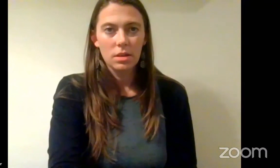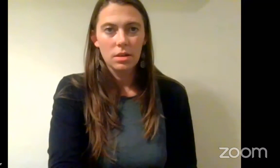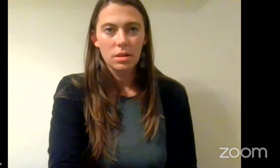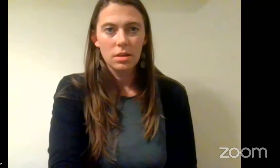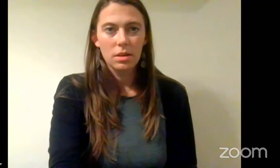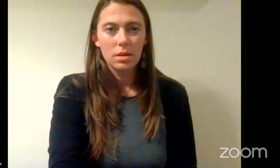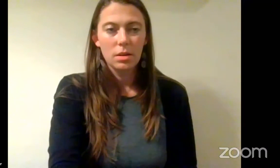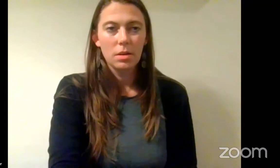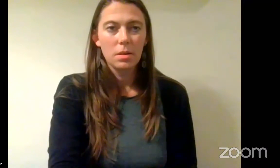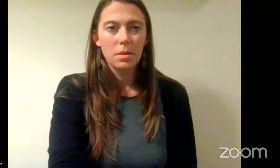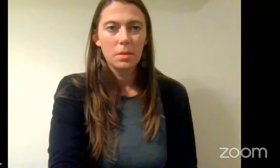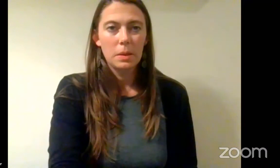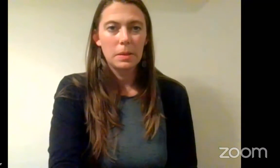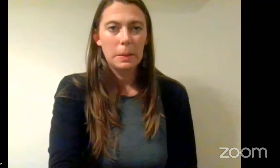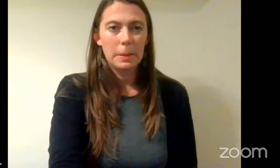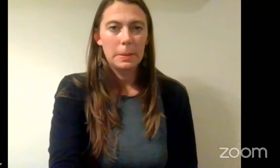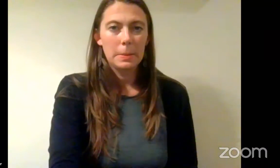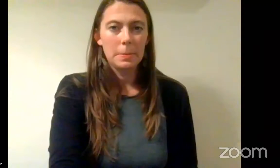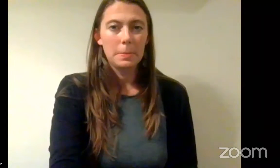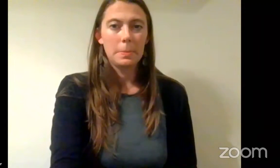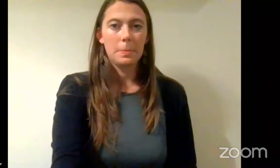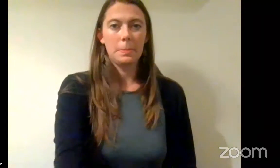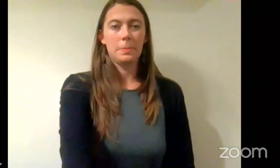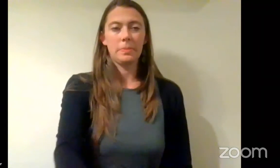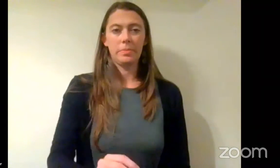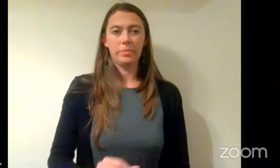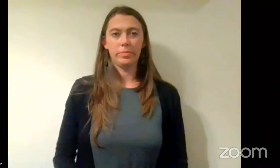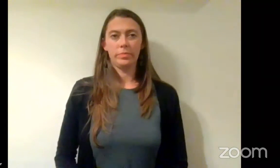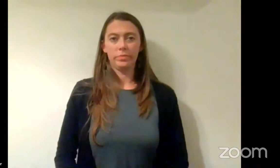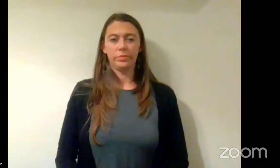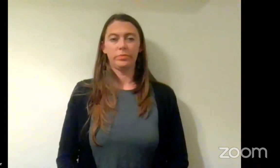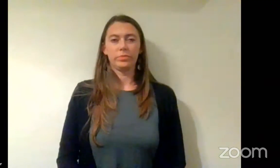So I won't be reading the instructions after all then?